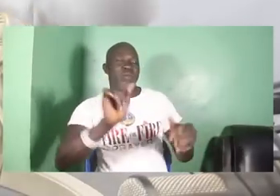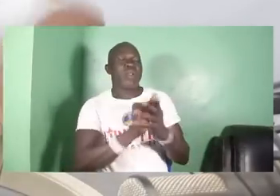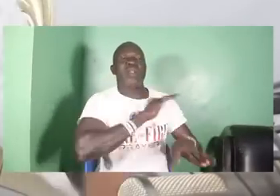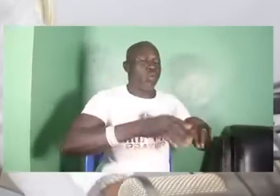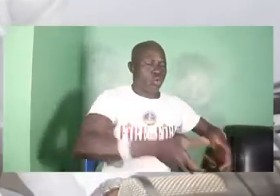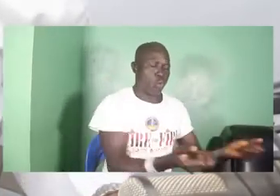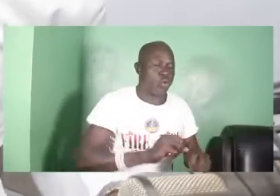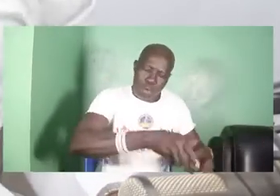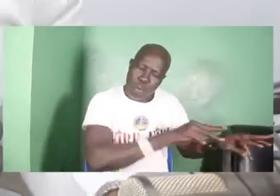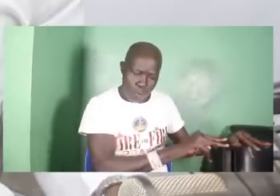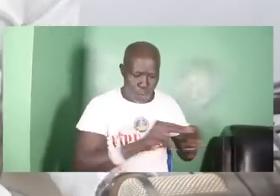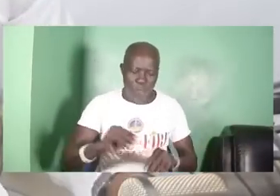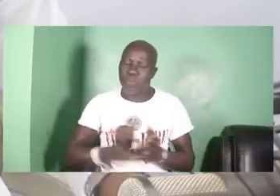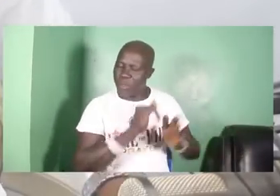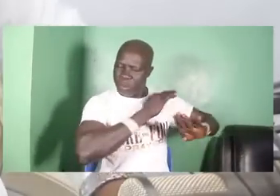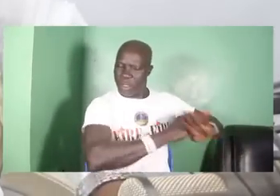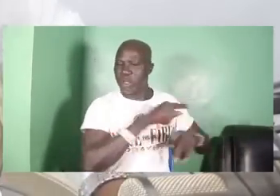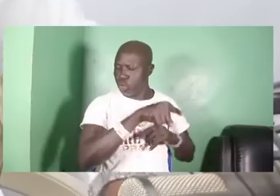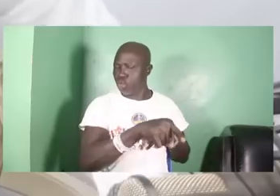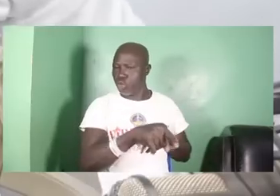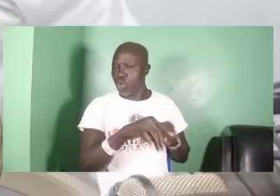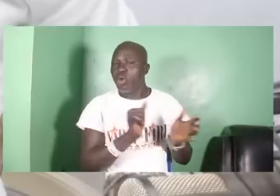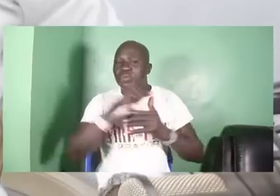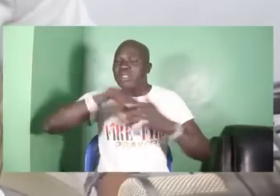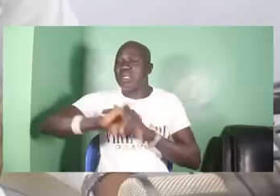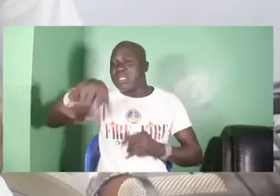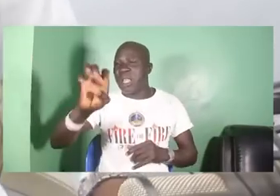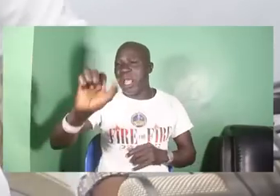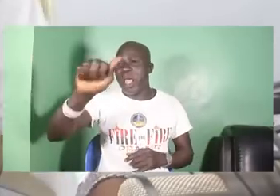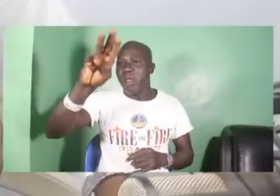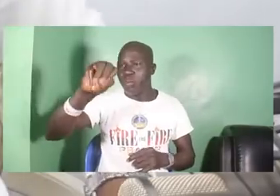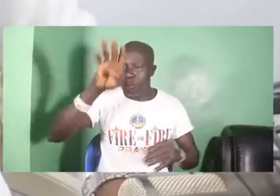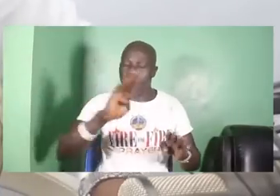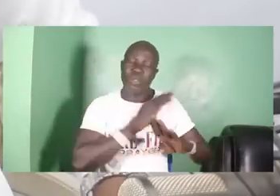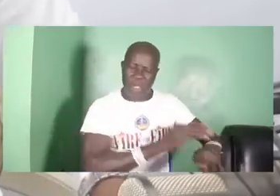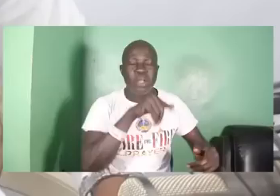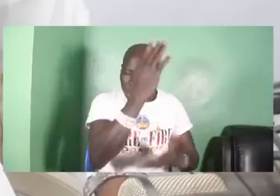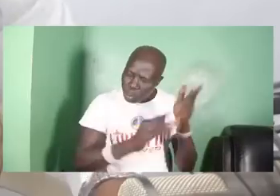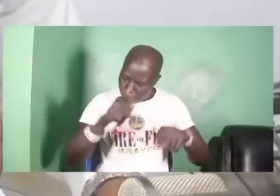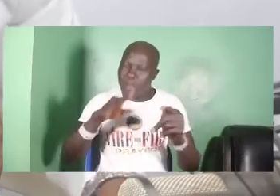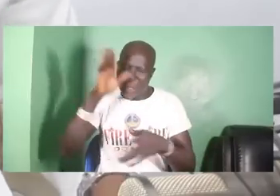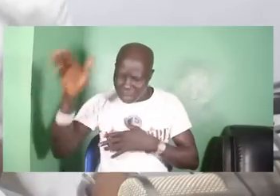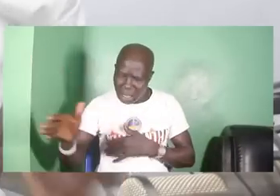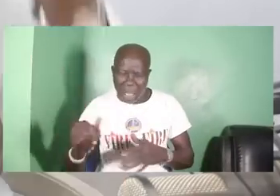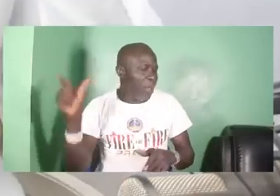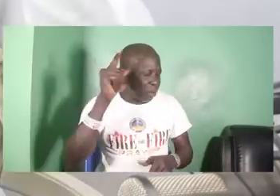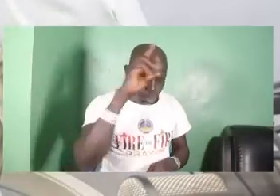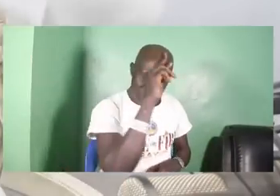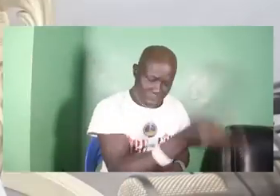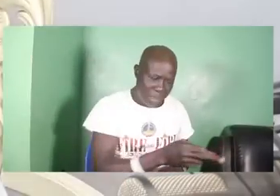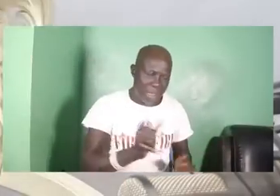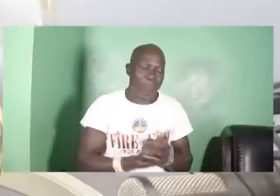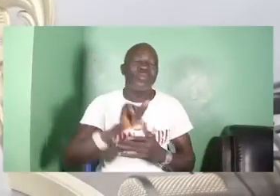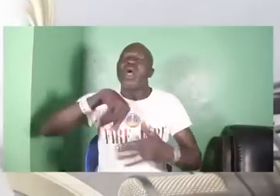O-level. They don't want you to move. You have been stagnated. The job that delayed you is people that are behind you. This